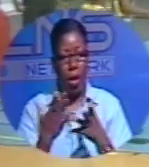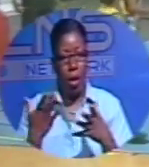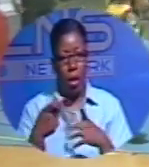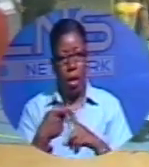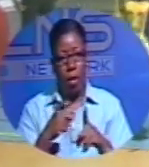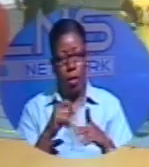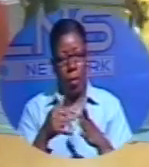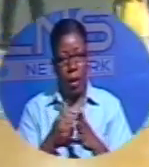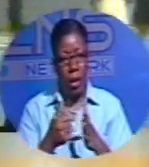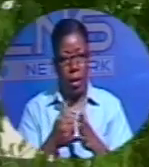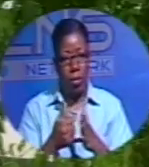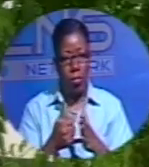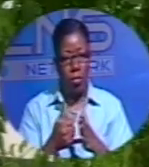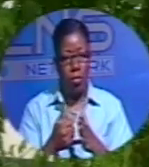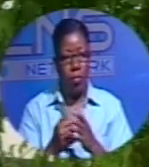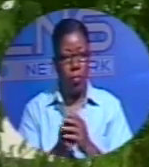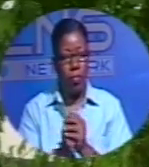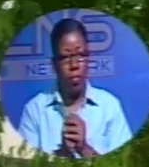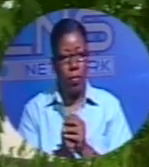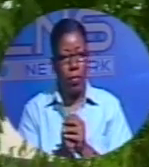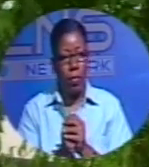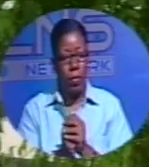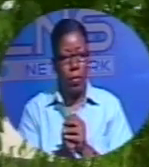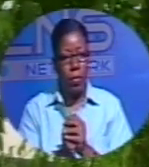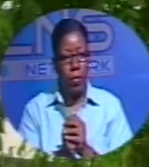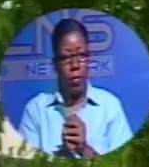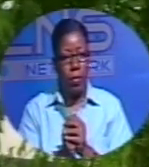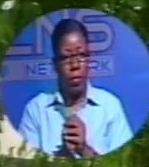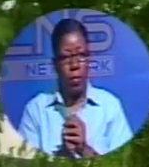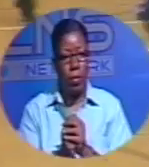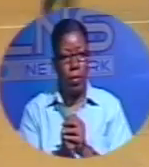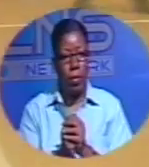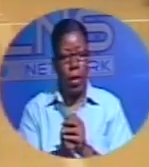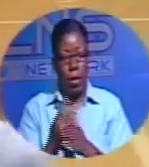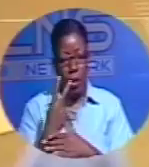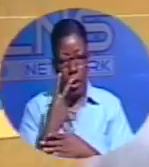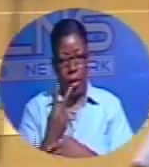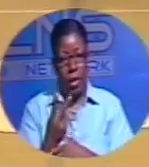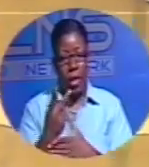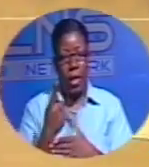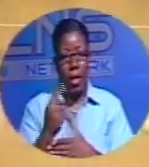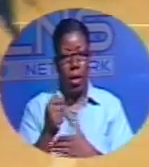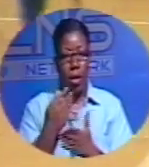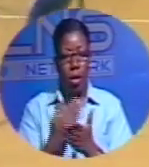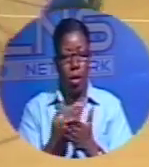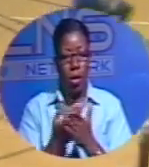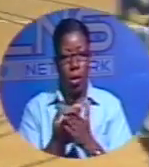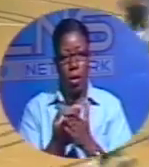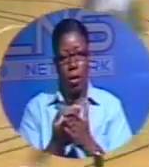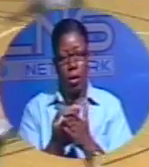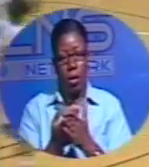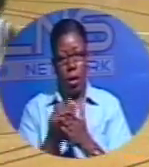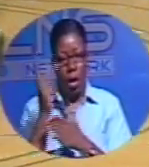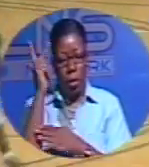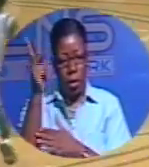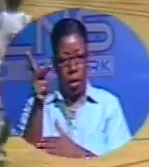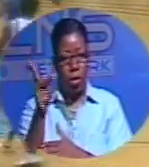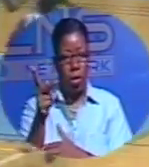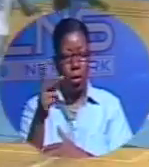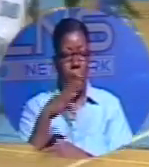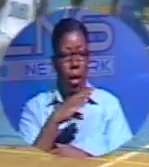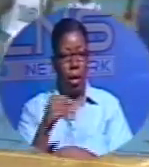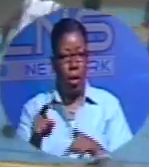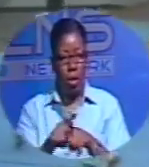know, we couldn't get any of the major gyms. But they still saw the potential and what it was. The tournament was well received, and the